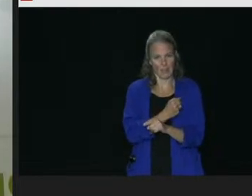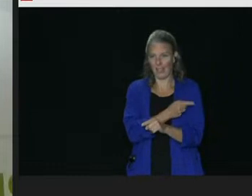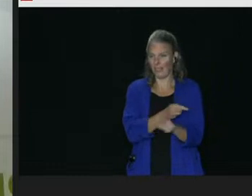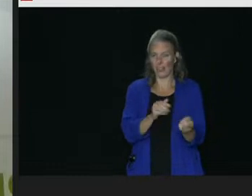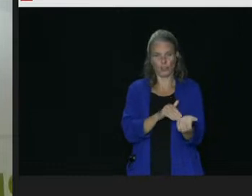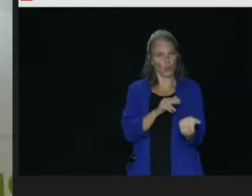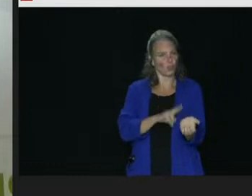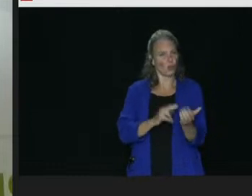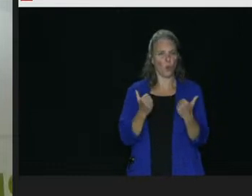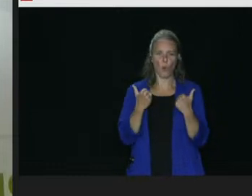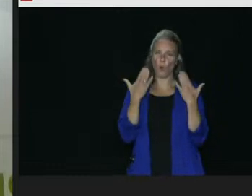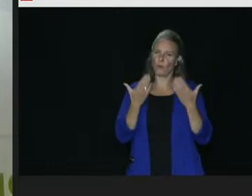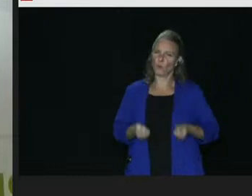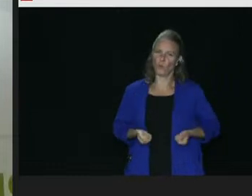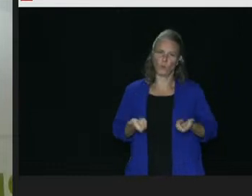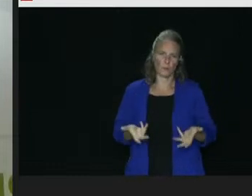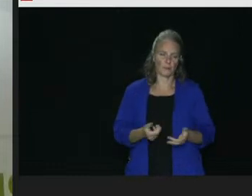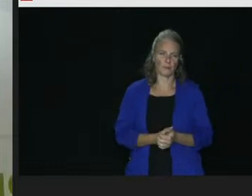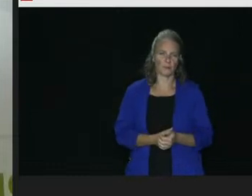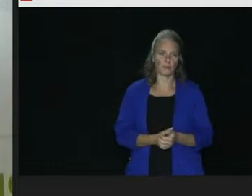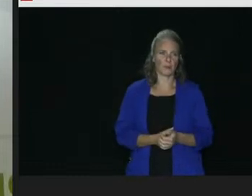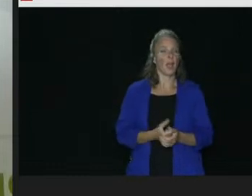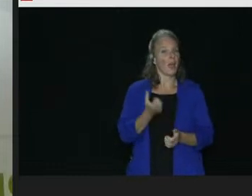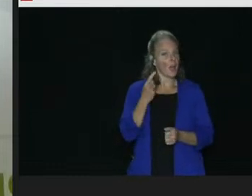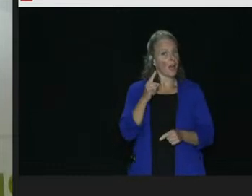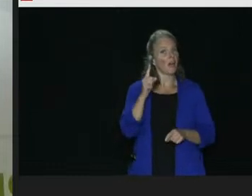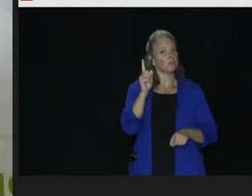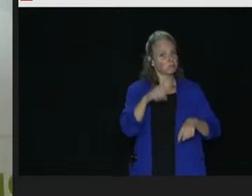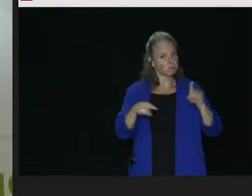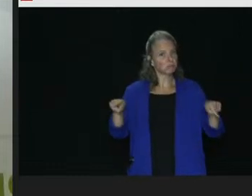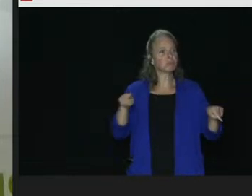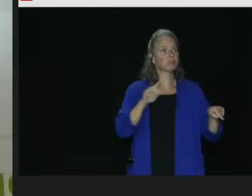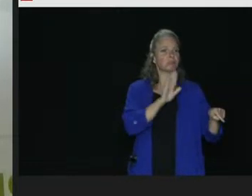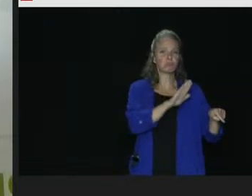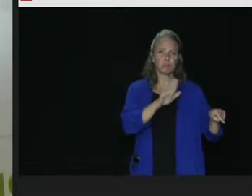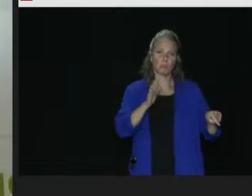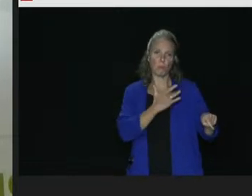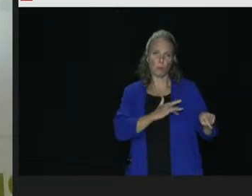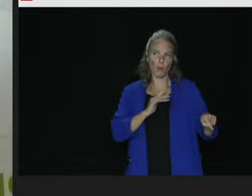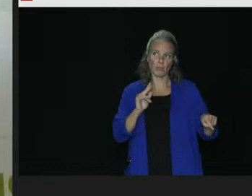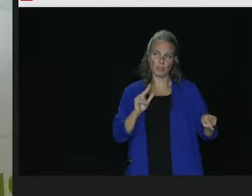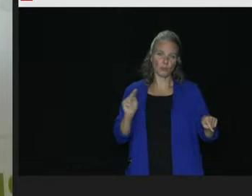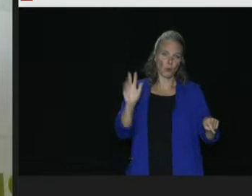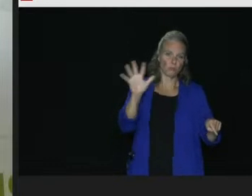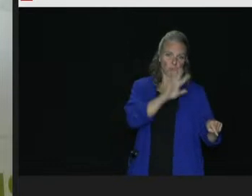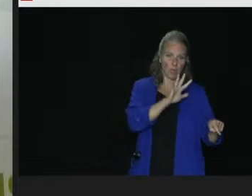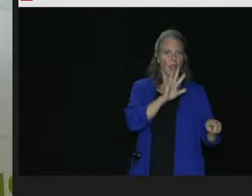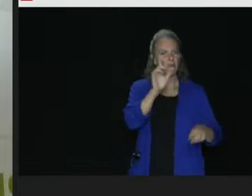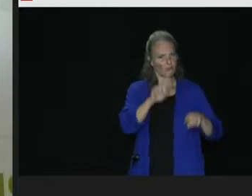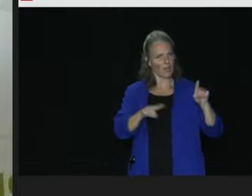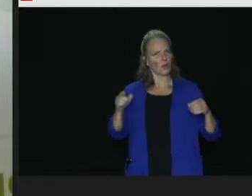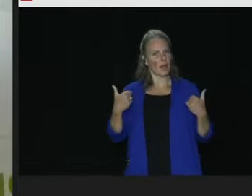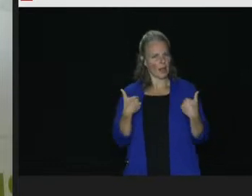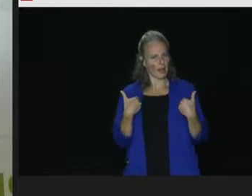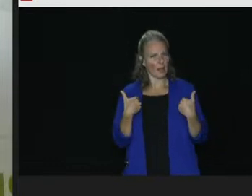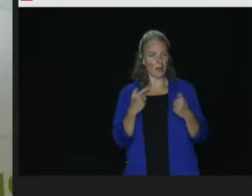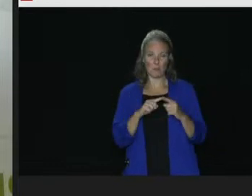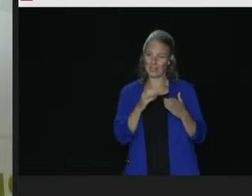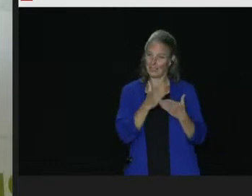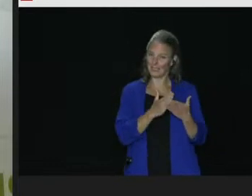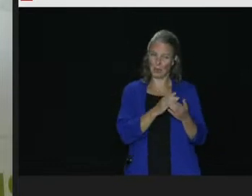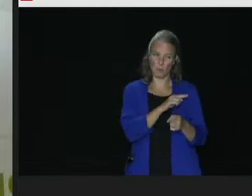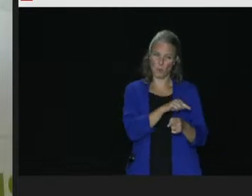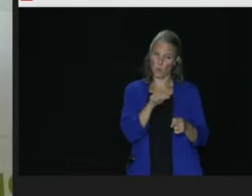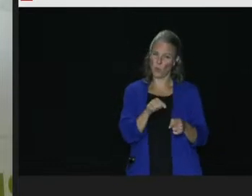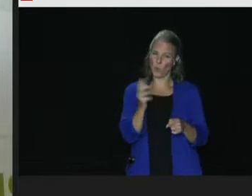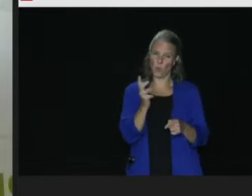but it's pretty clear that in some of these provinces, they are really, really